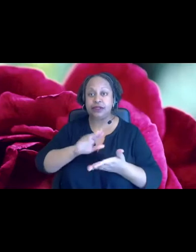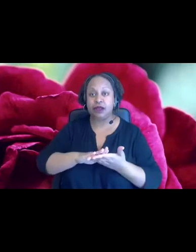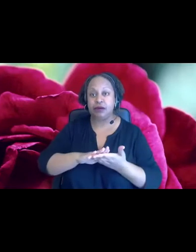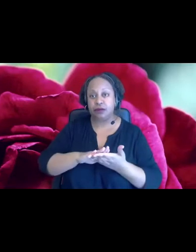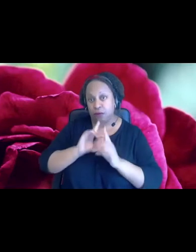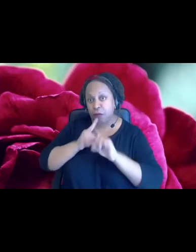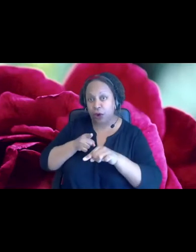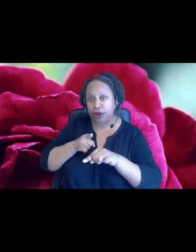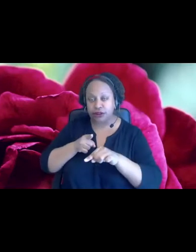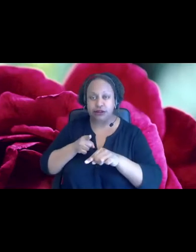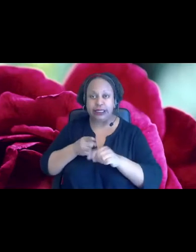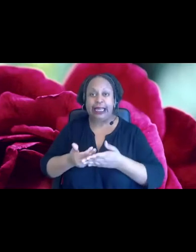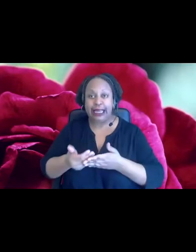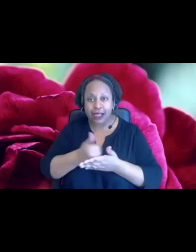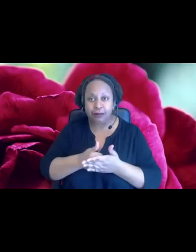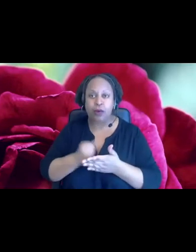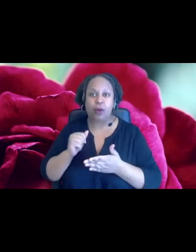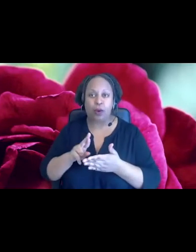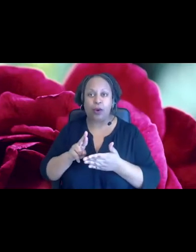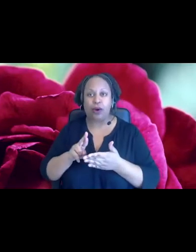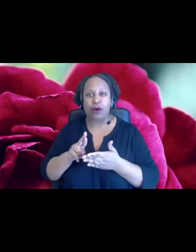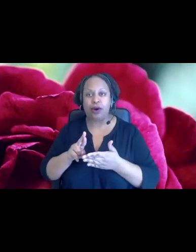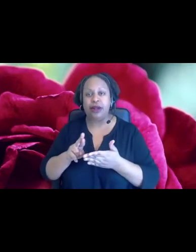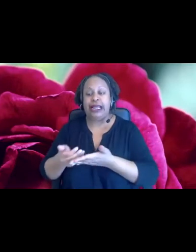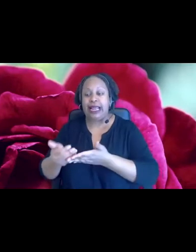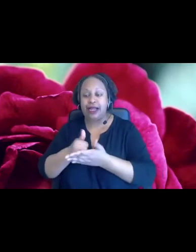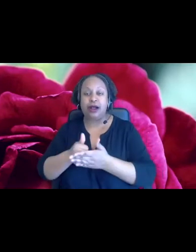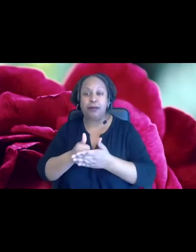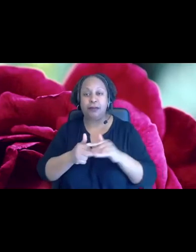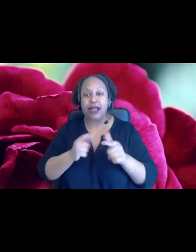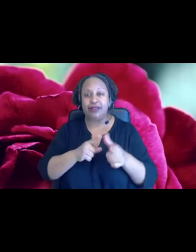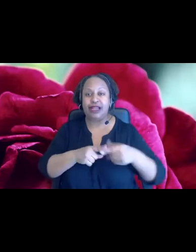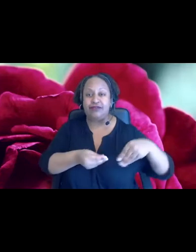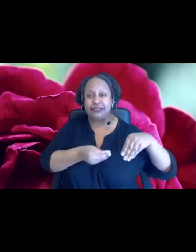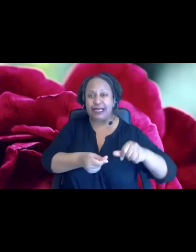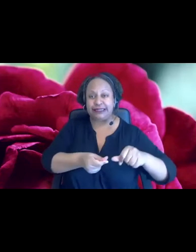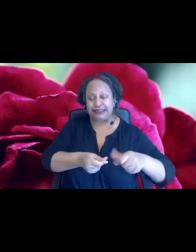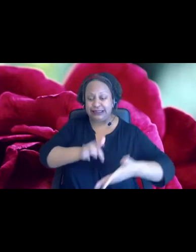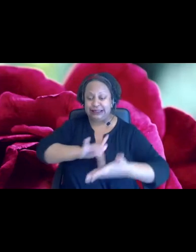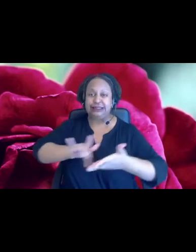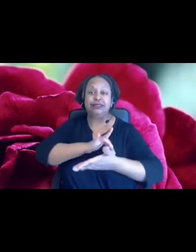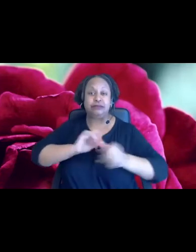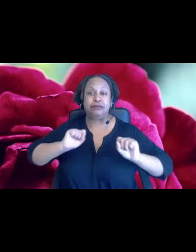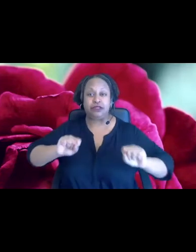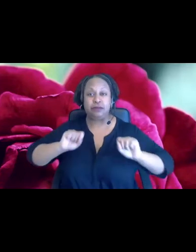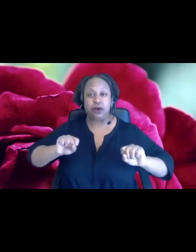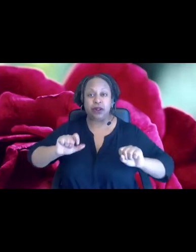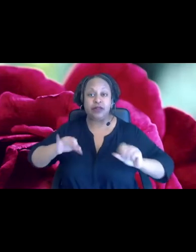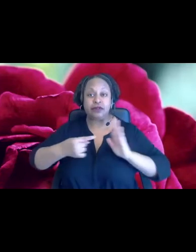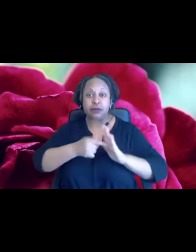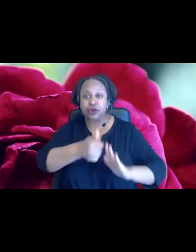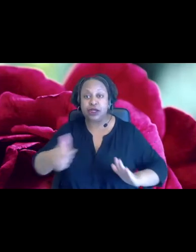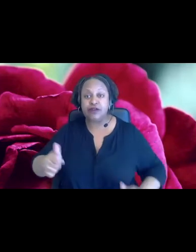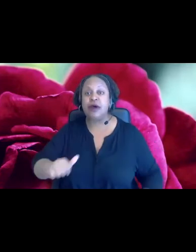an offset against the related expense. So again, say you are an